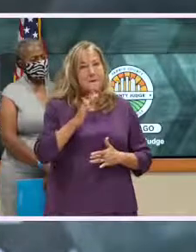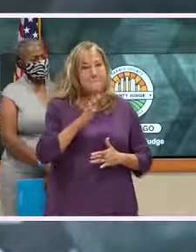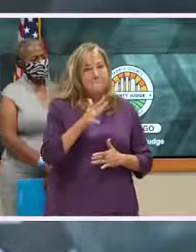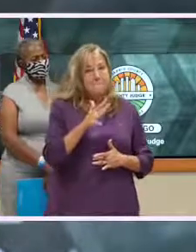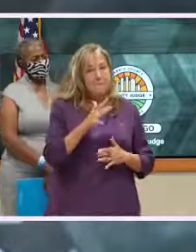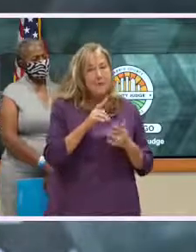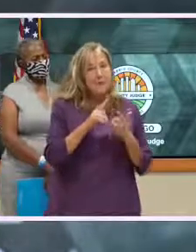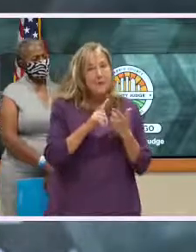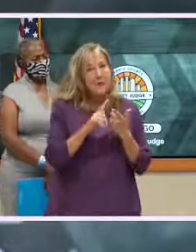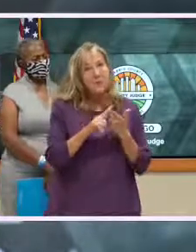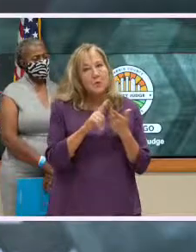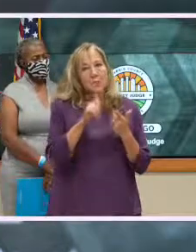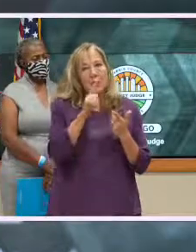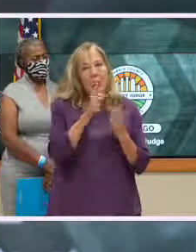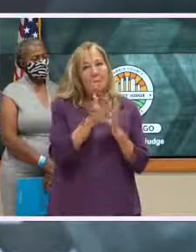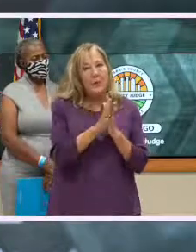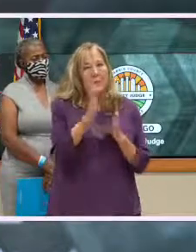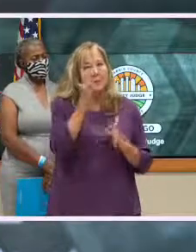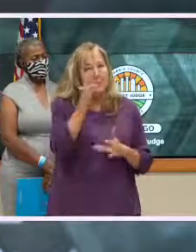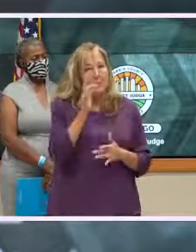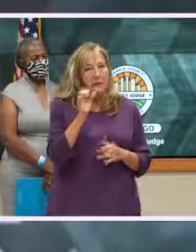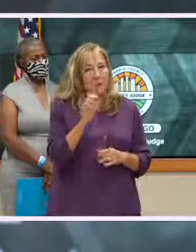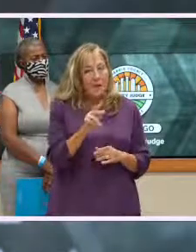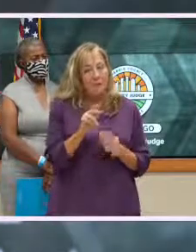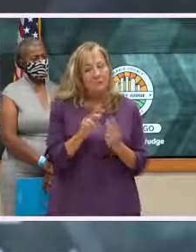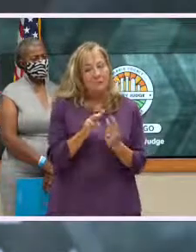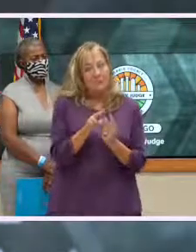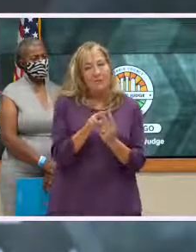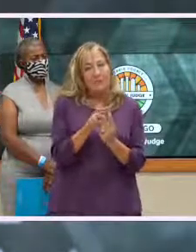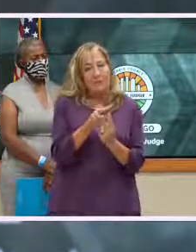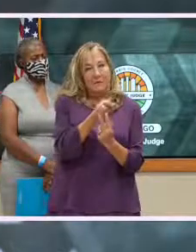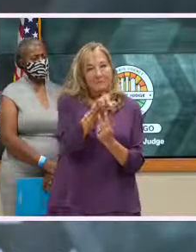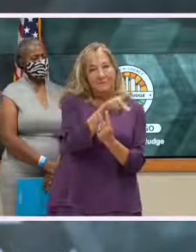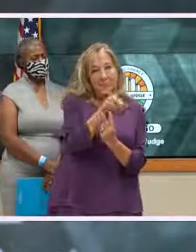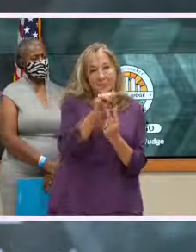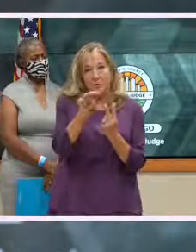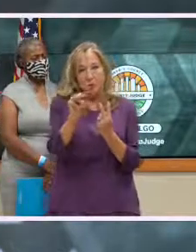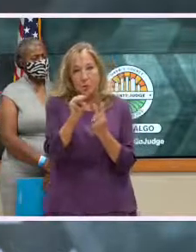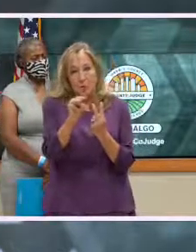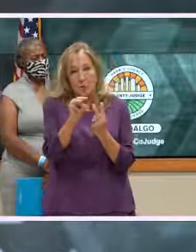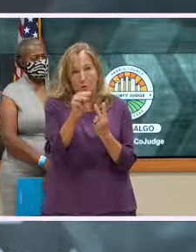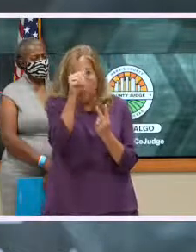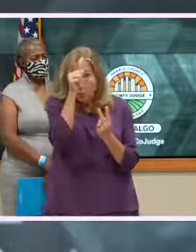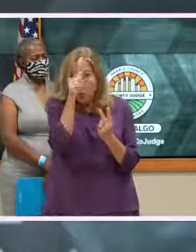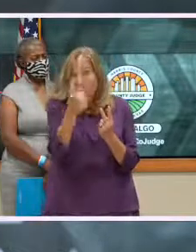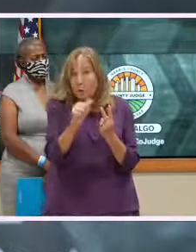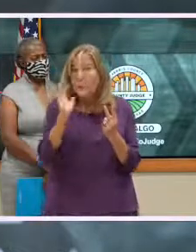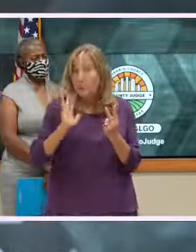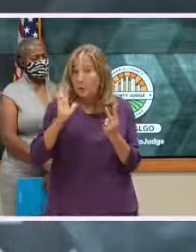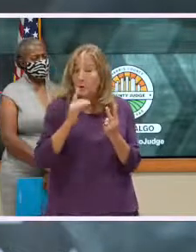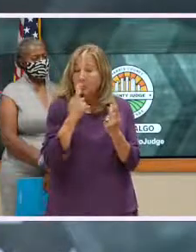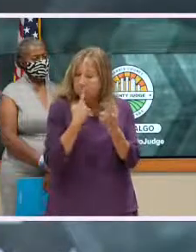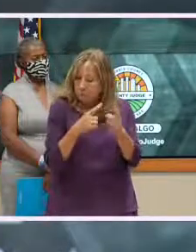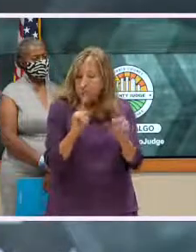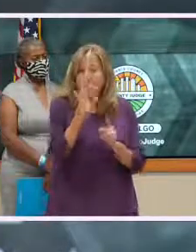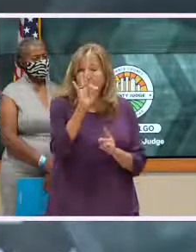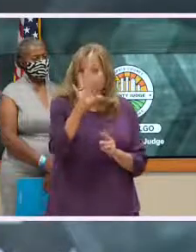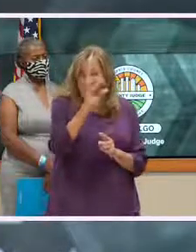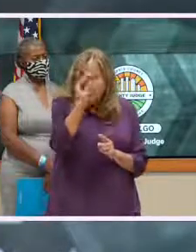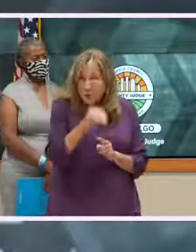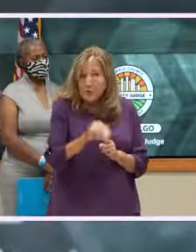the phase 3 trials, the 2 mRNA vaccines gave 95% protection against symptomatic